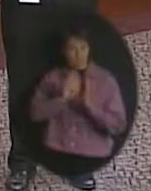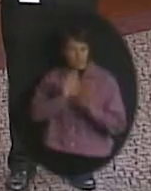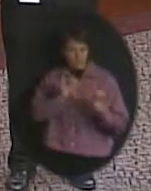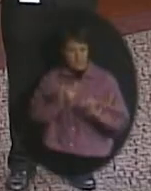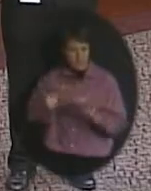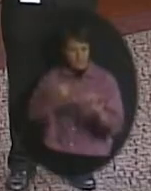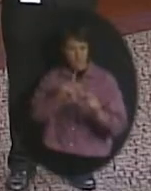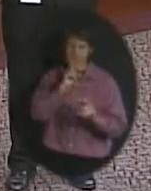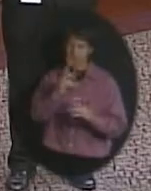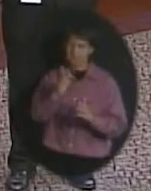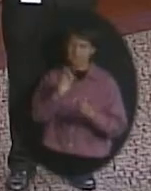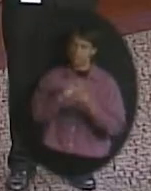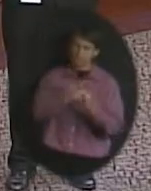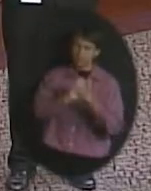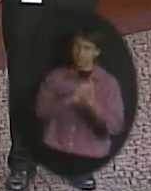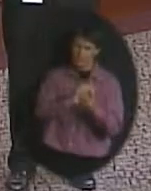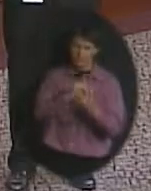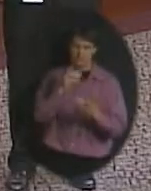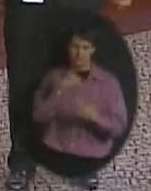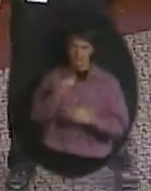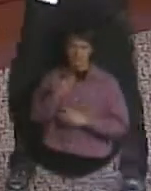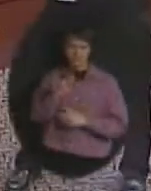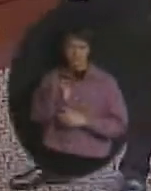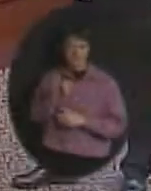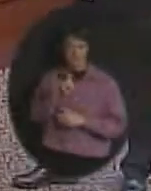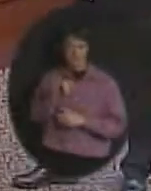huge congratulations to Sunnyside Elementary.